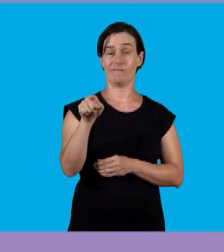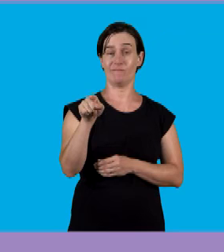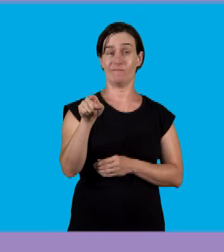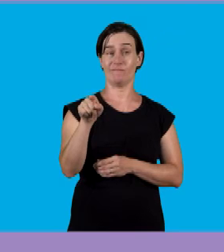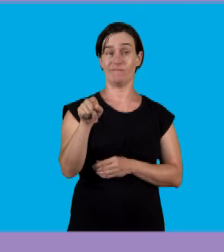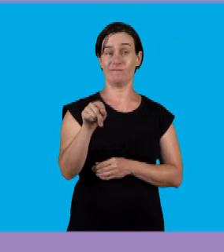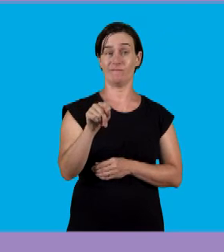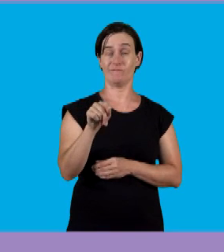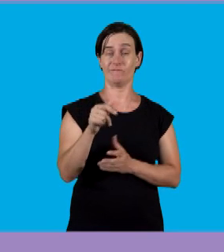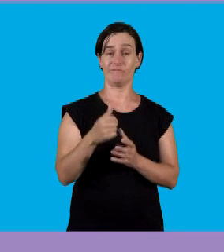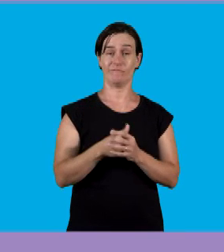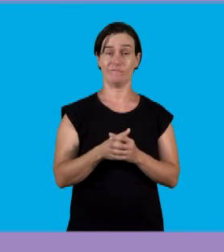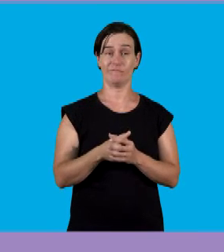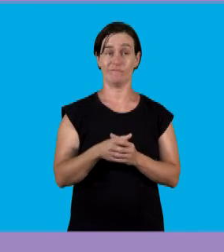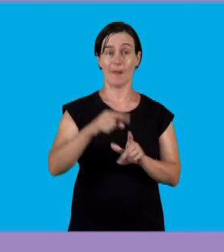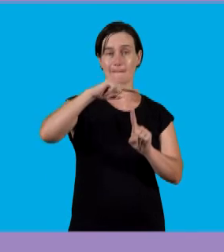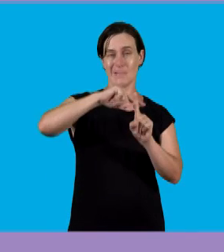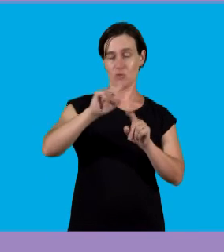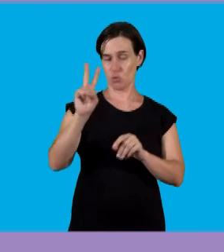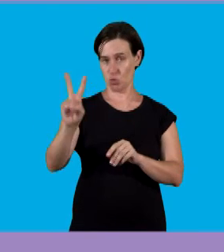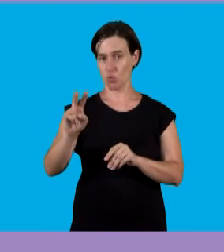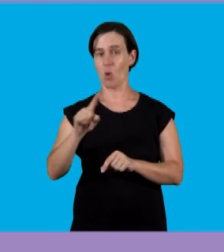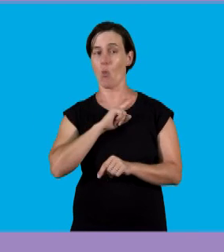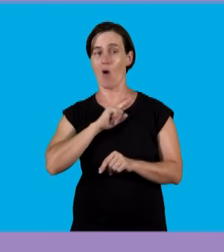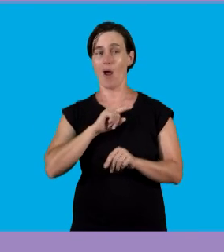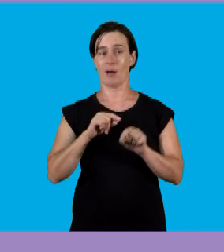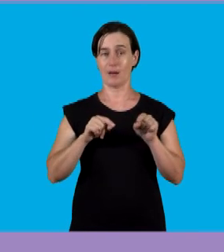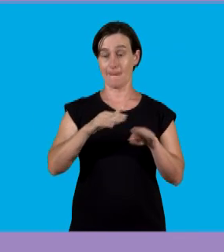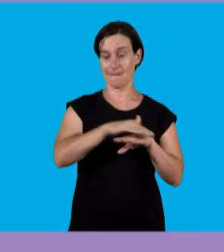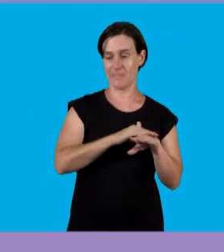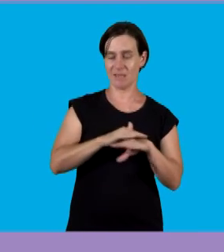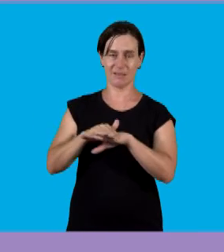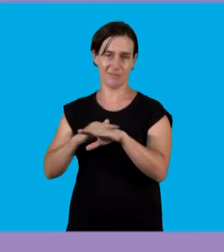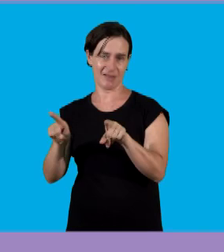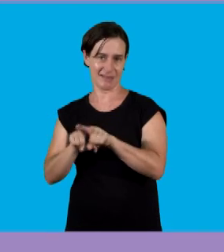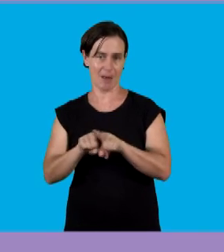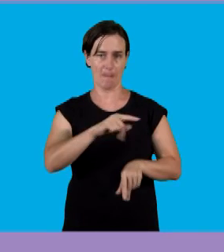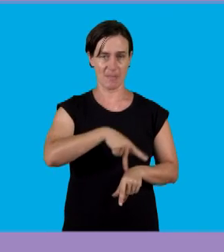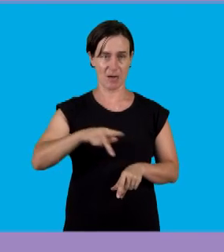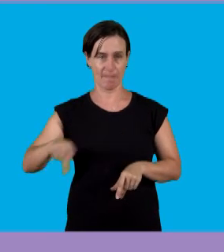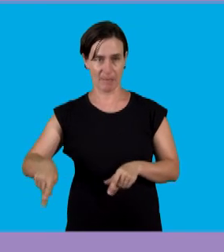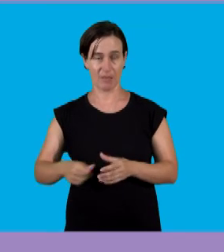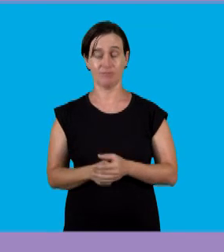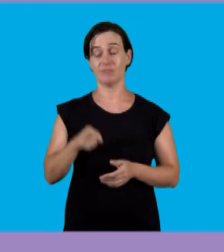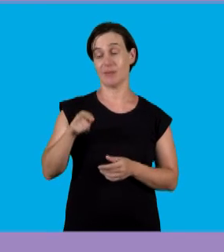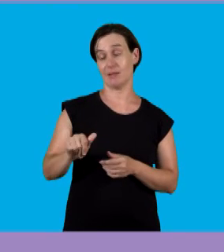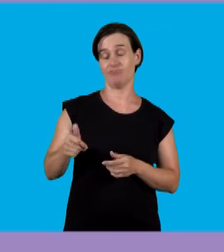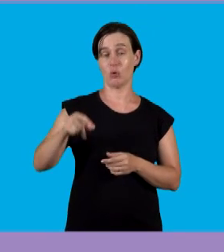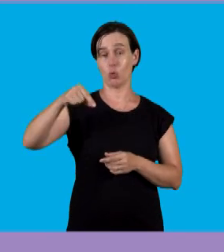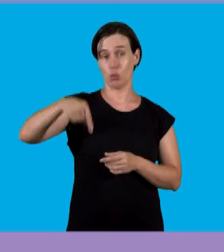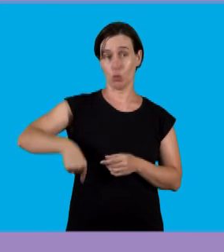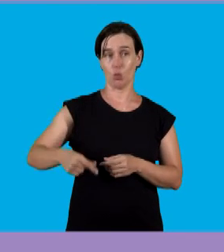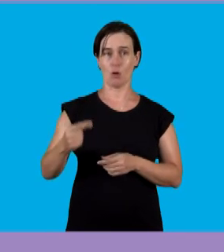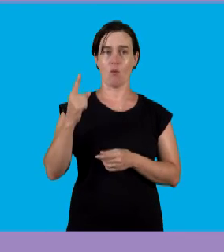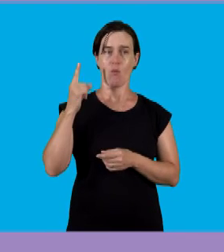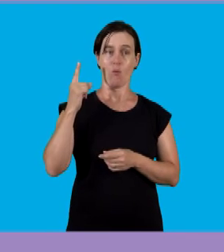the same base. So we're going to add the 5 with the 2. And again, we have a